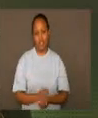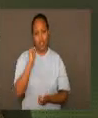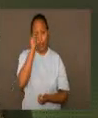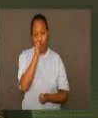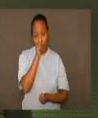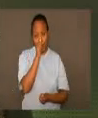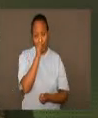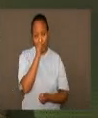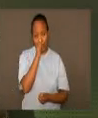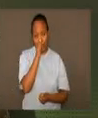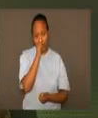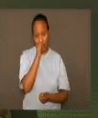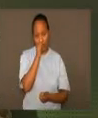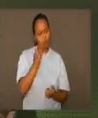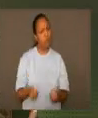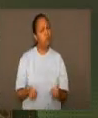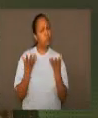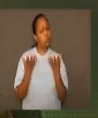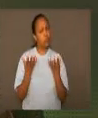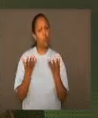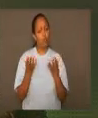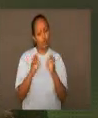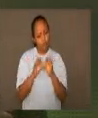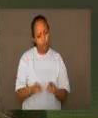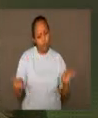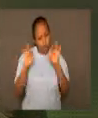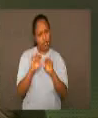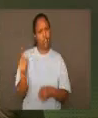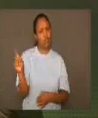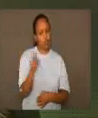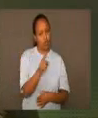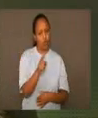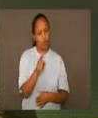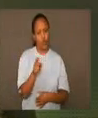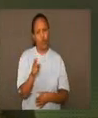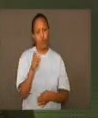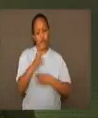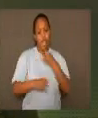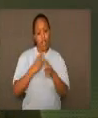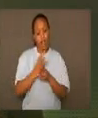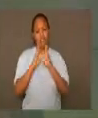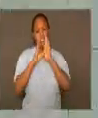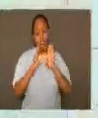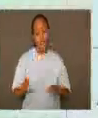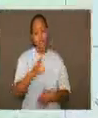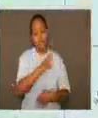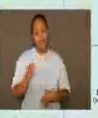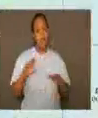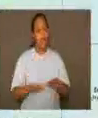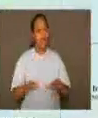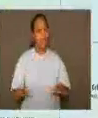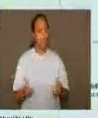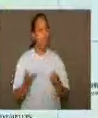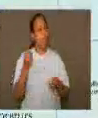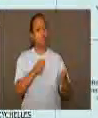Ethiopia has made many important contributions to global peace and stability.